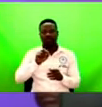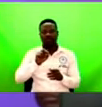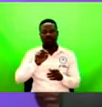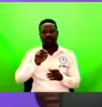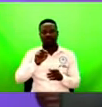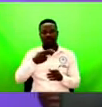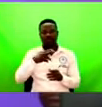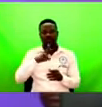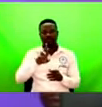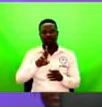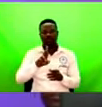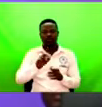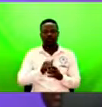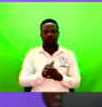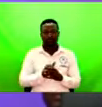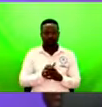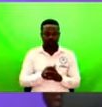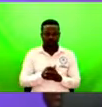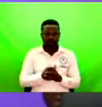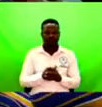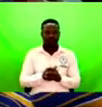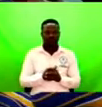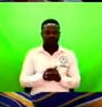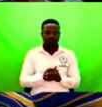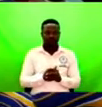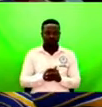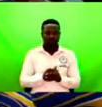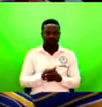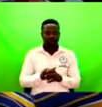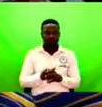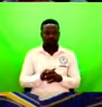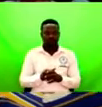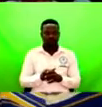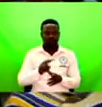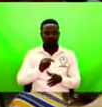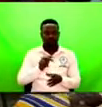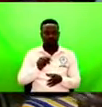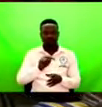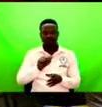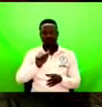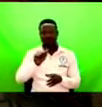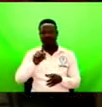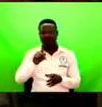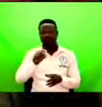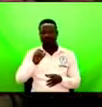Deaconess Augustina Addison, representing Workers Guild, and then Nana Akoto Ejapong.